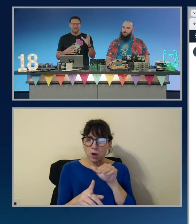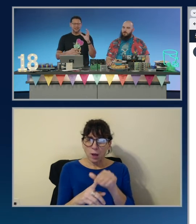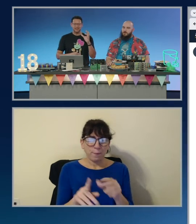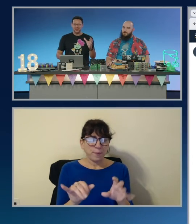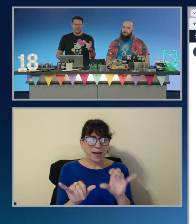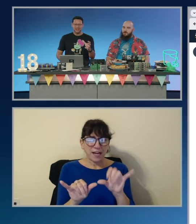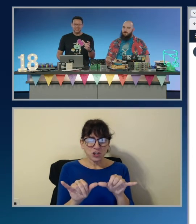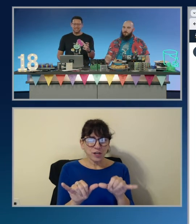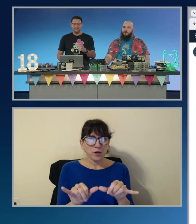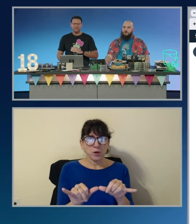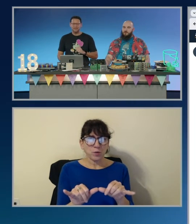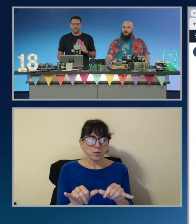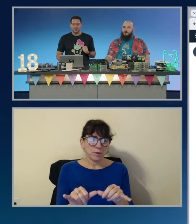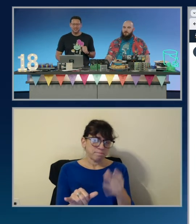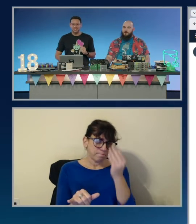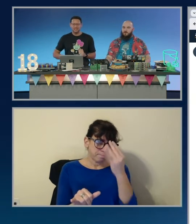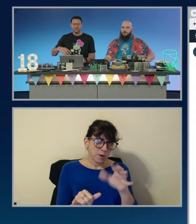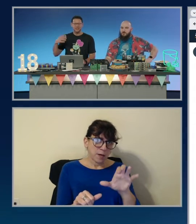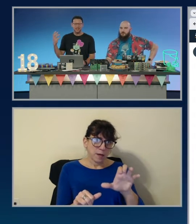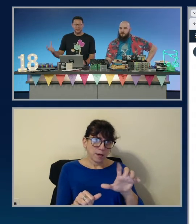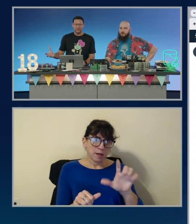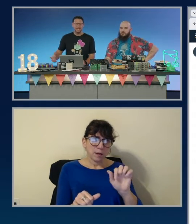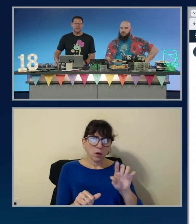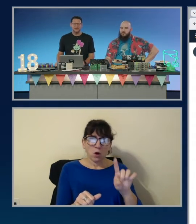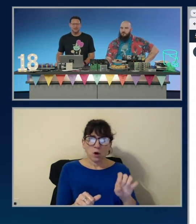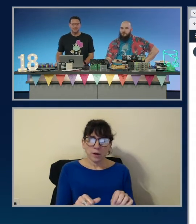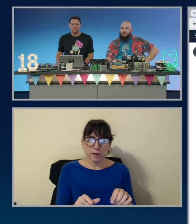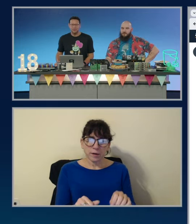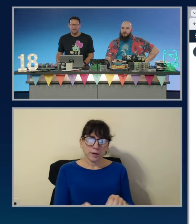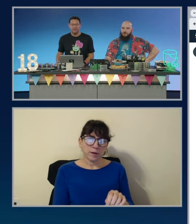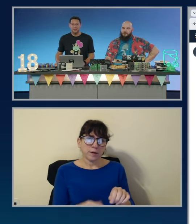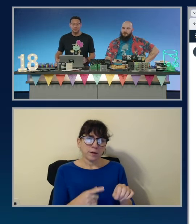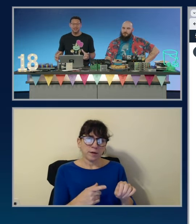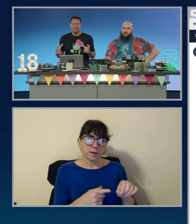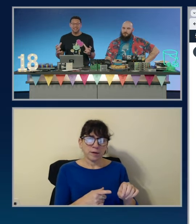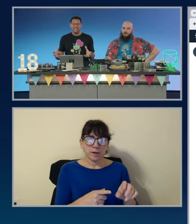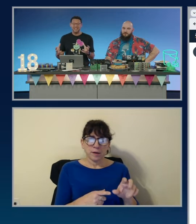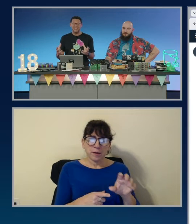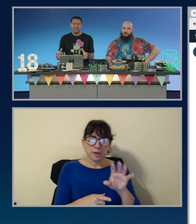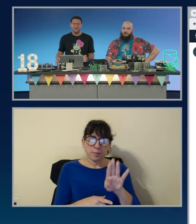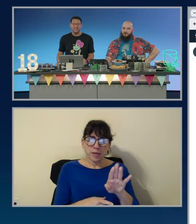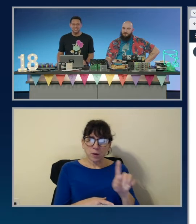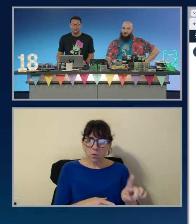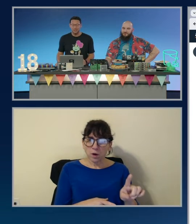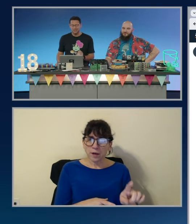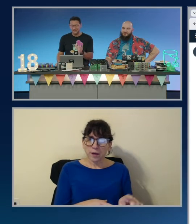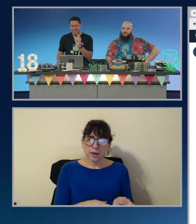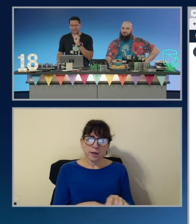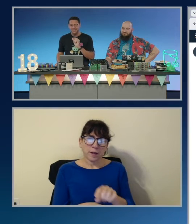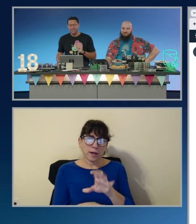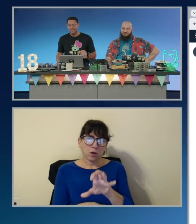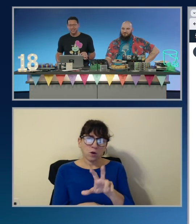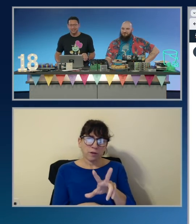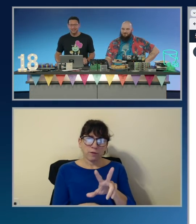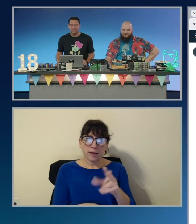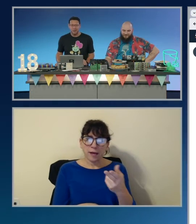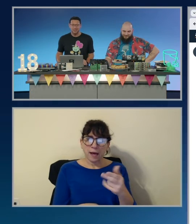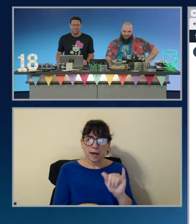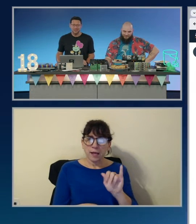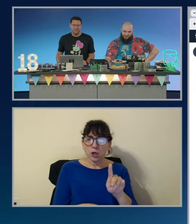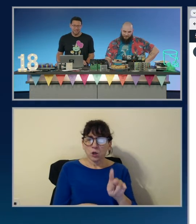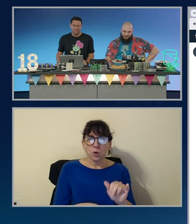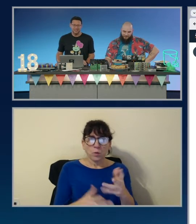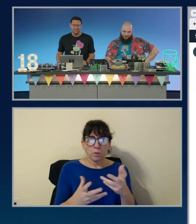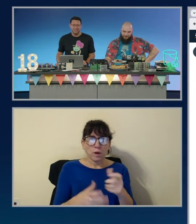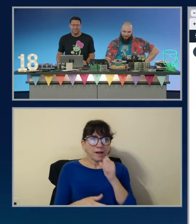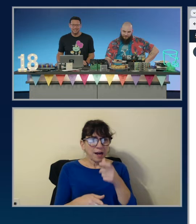telling Claude Instant v1.2 and Claude 3 Haiku v1 that we want clean, non-offensive jokes. So hey, Claude, help us